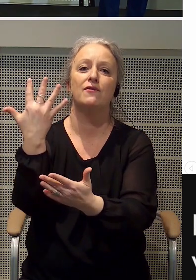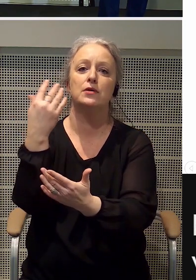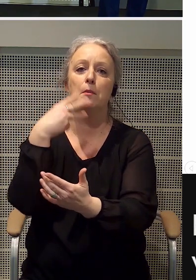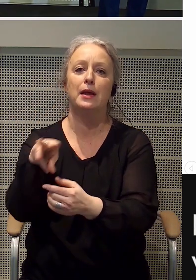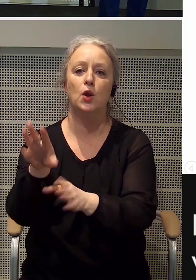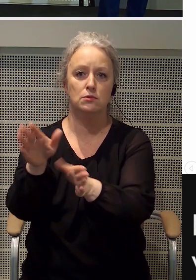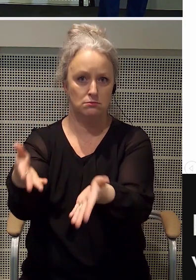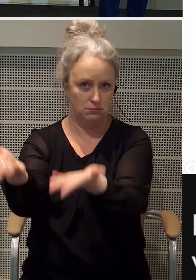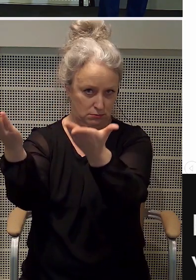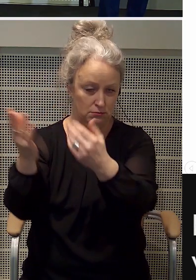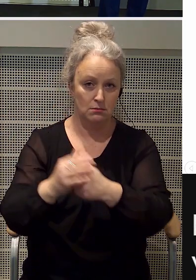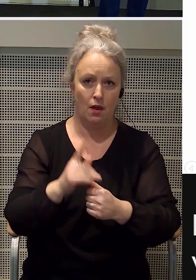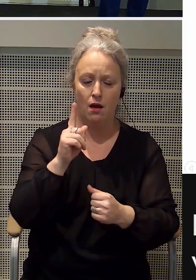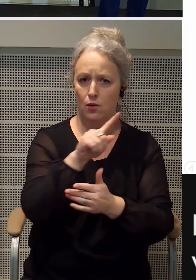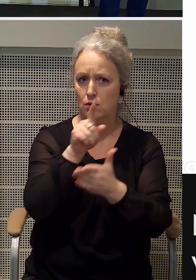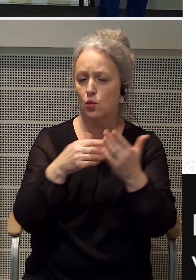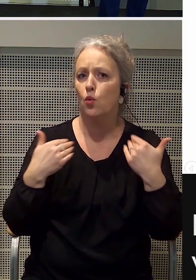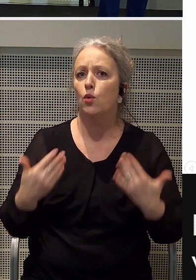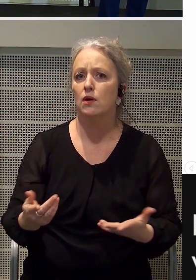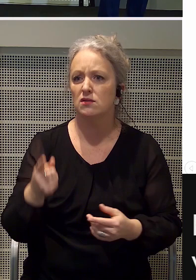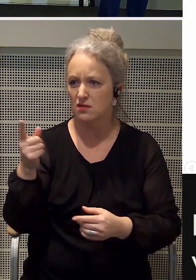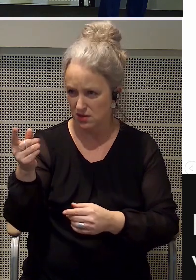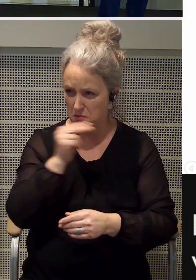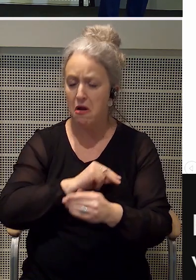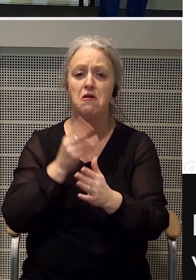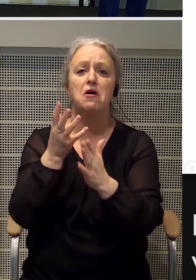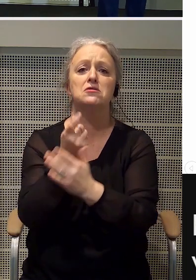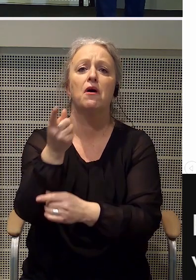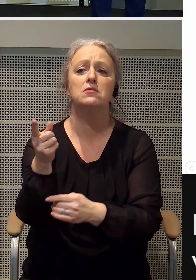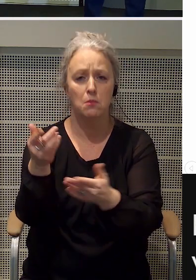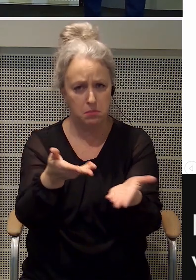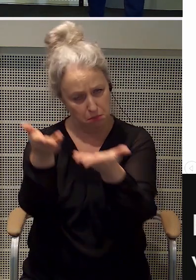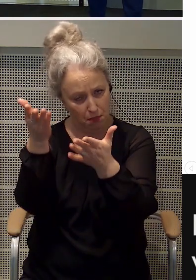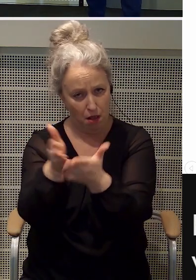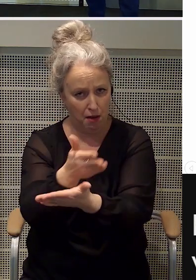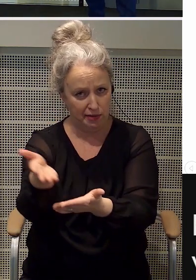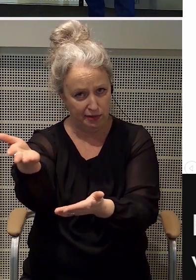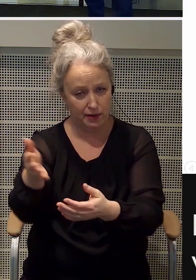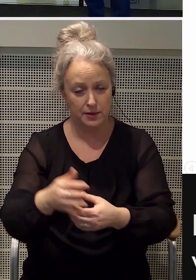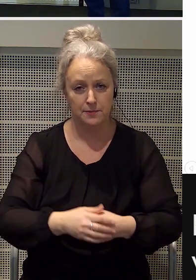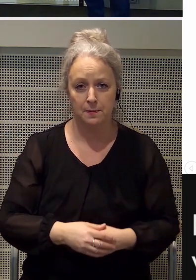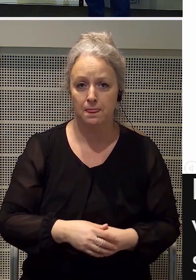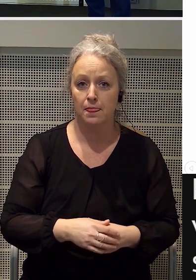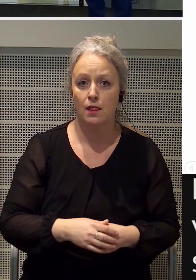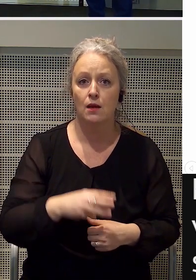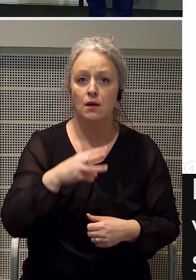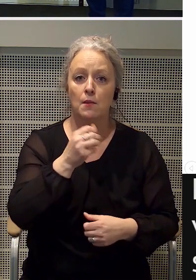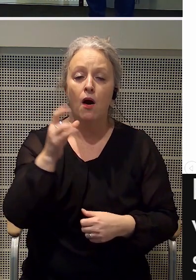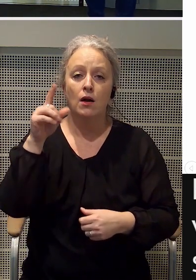I know what they think will happen. They will give the problem over to the Health Insurance Fund, and they will